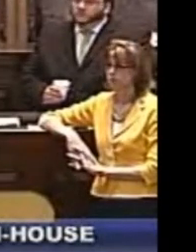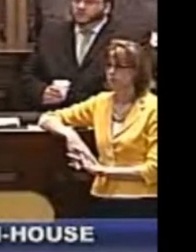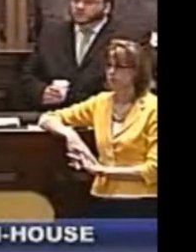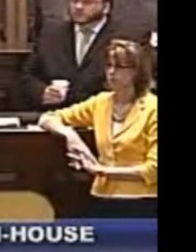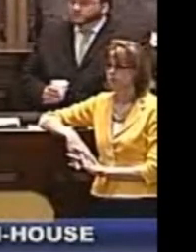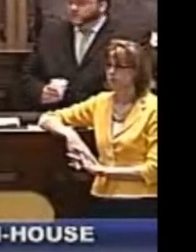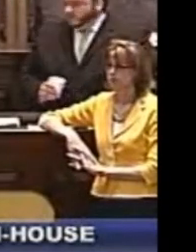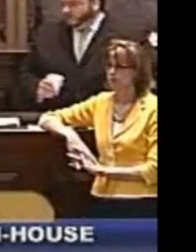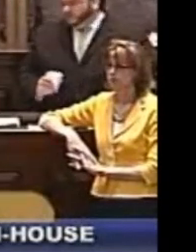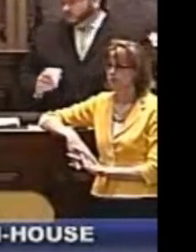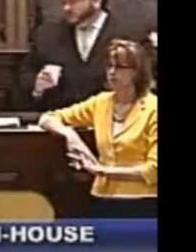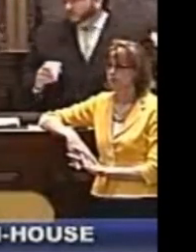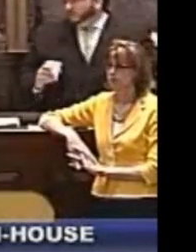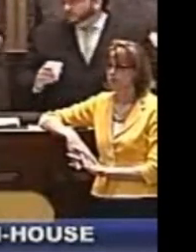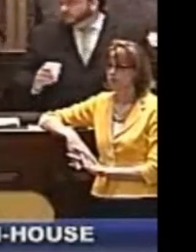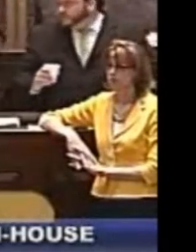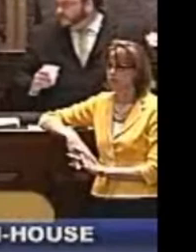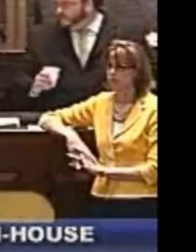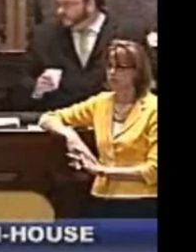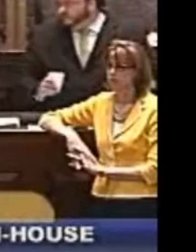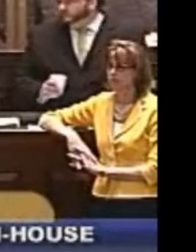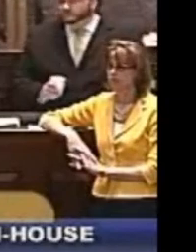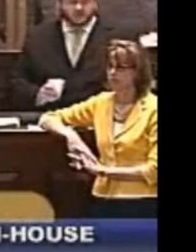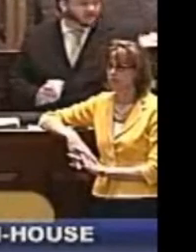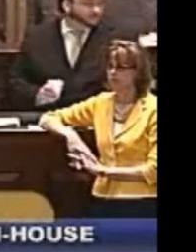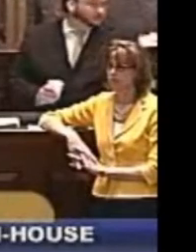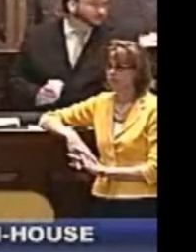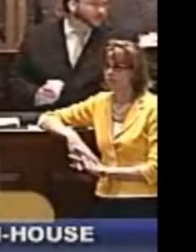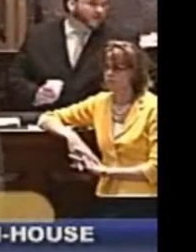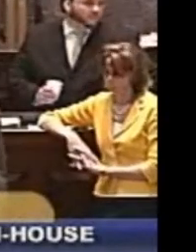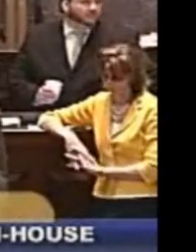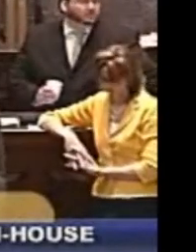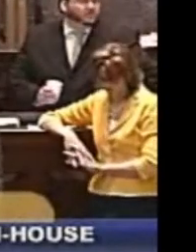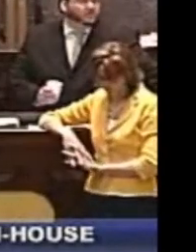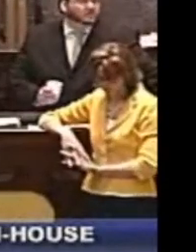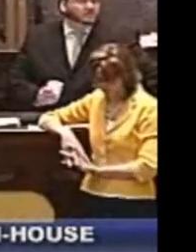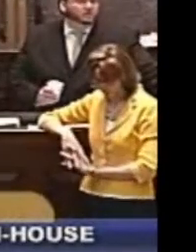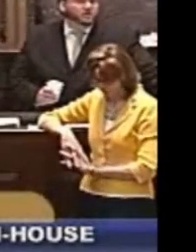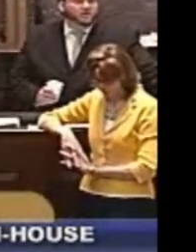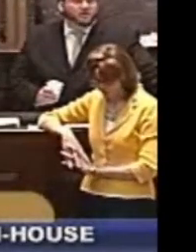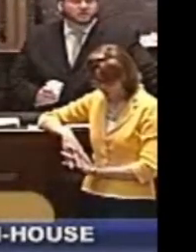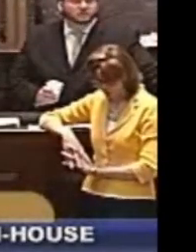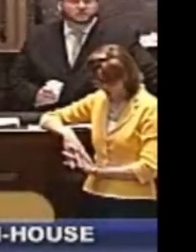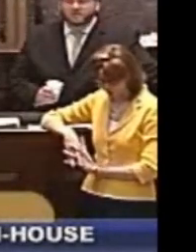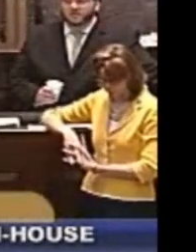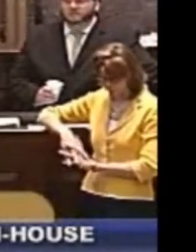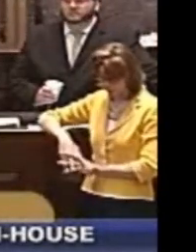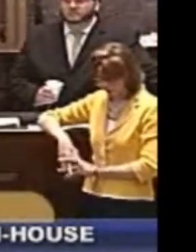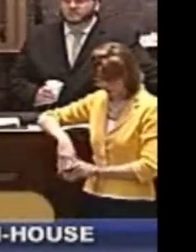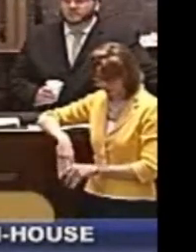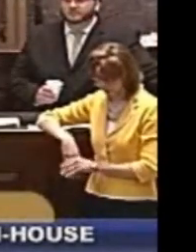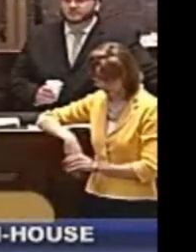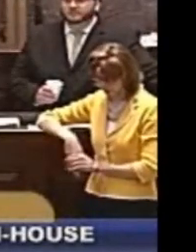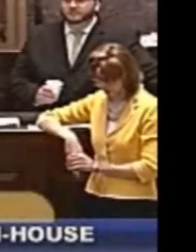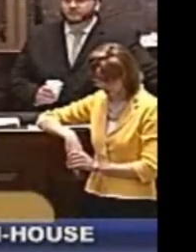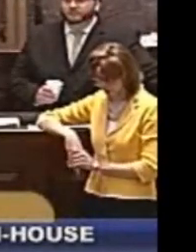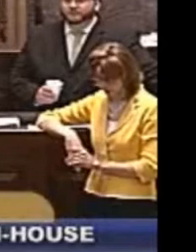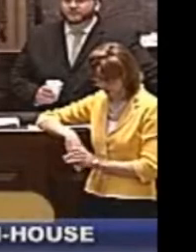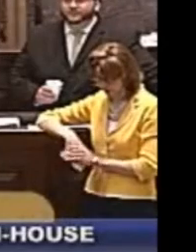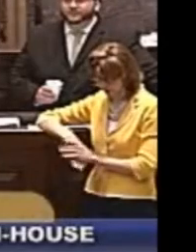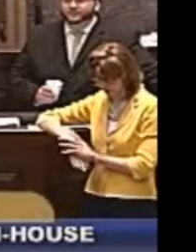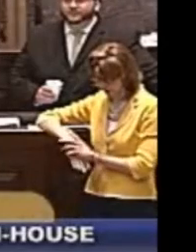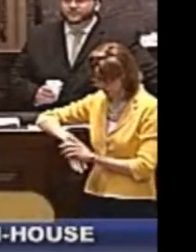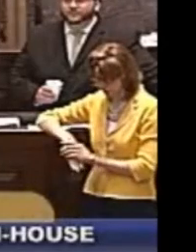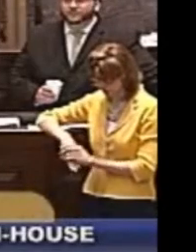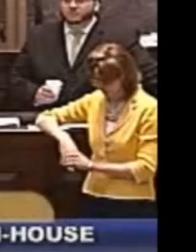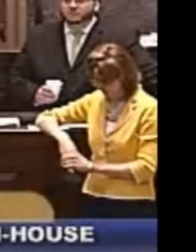or on a family. We don't support that. This is what we're talking about with this one. We were able to know what the cap was.